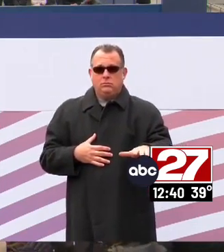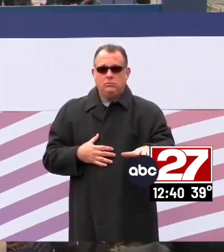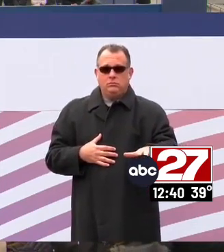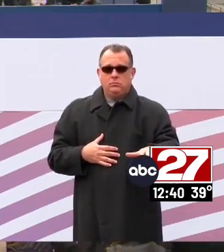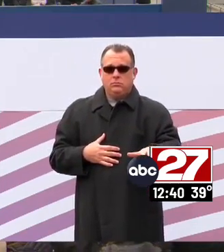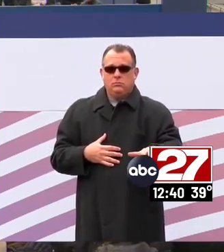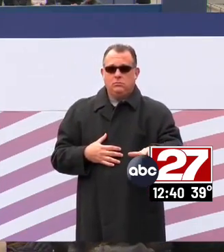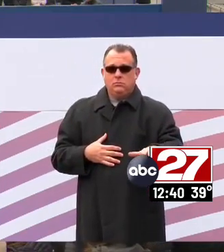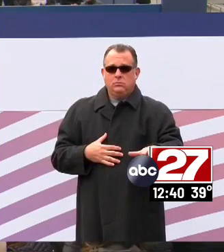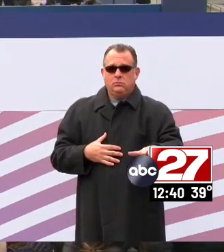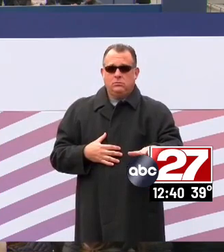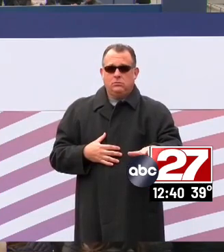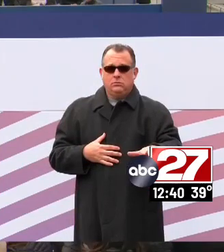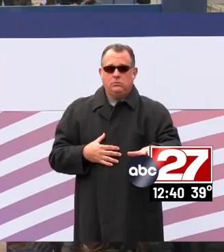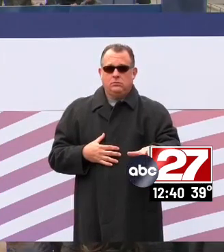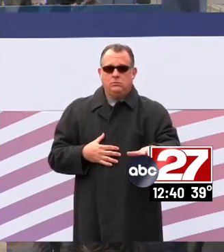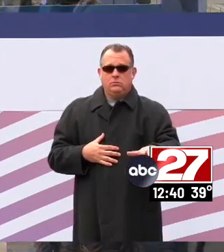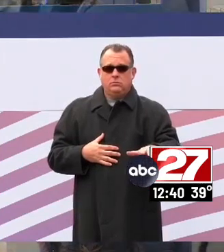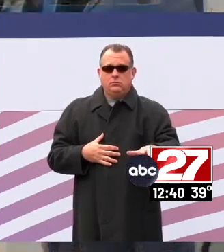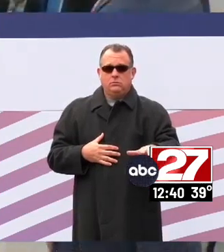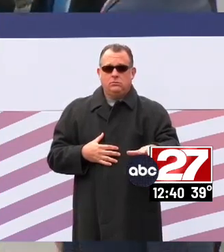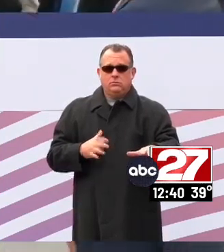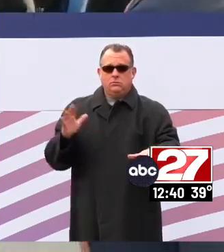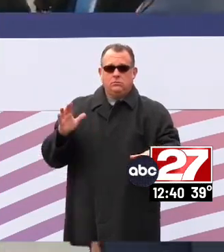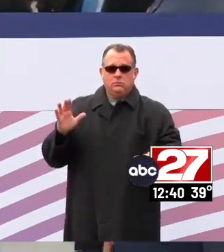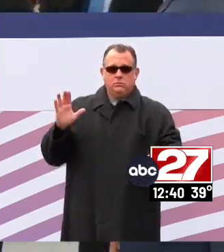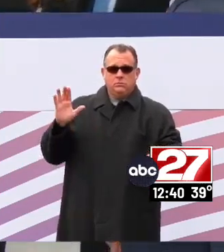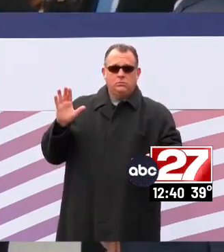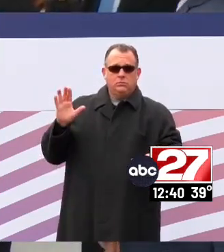Ready, big man? Raise your right hand.